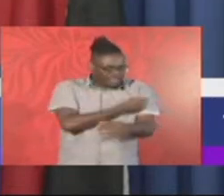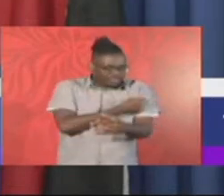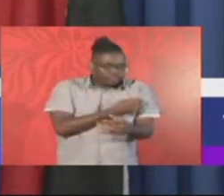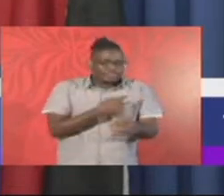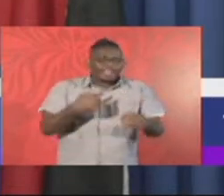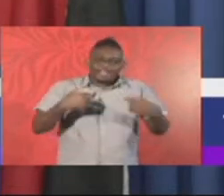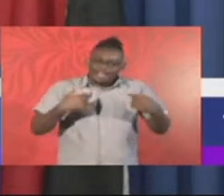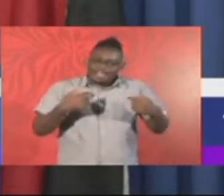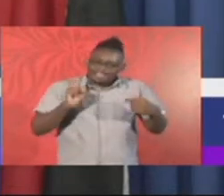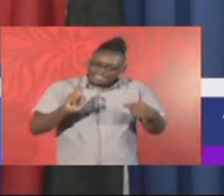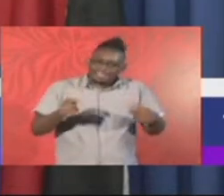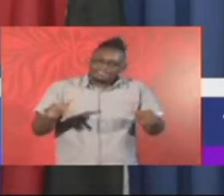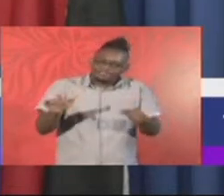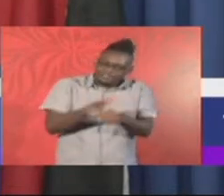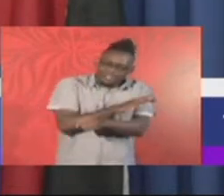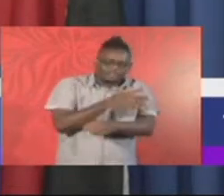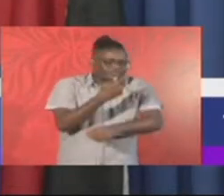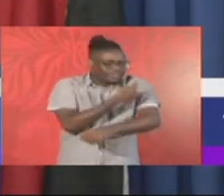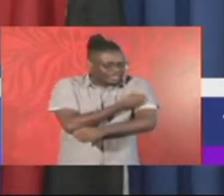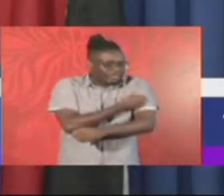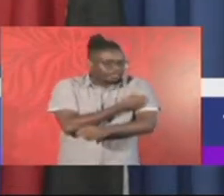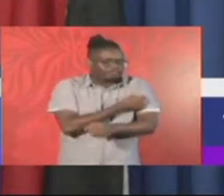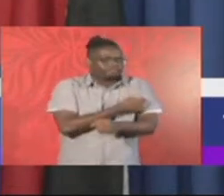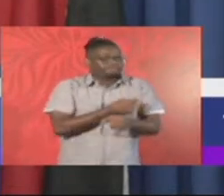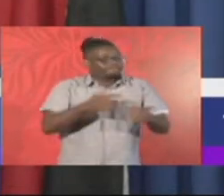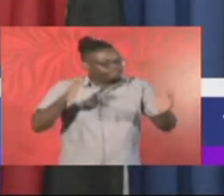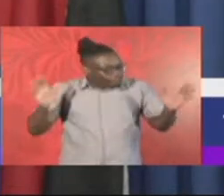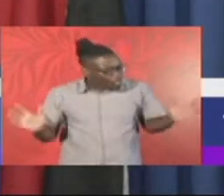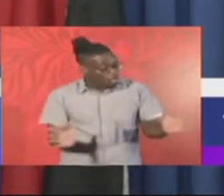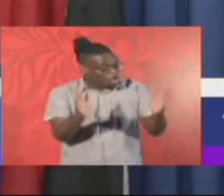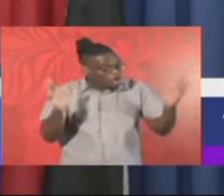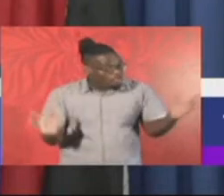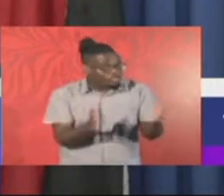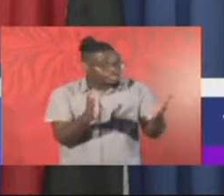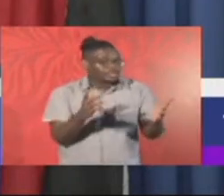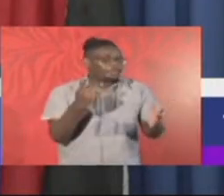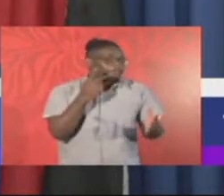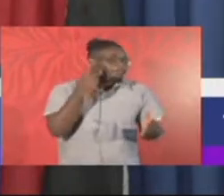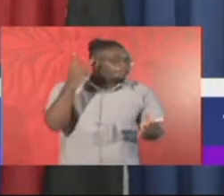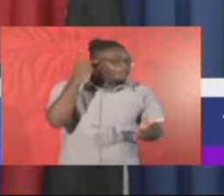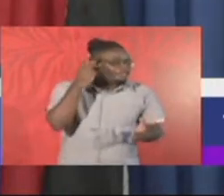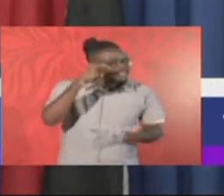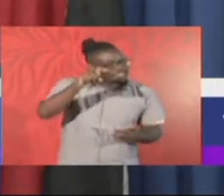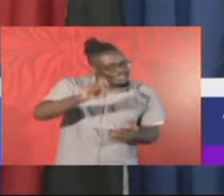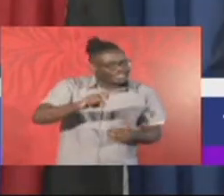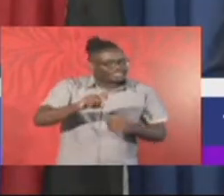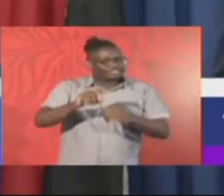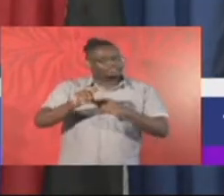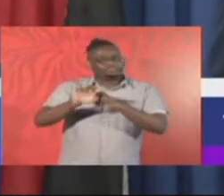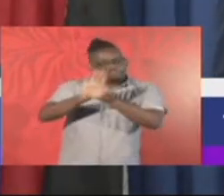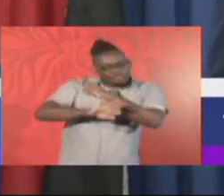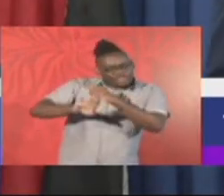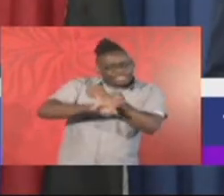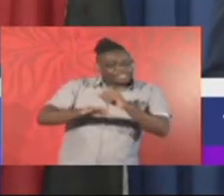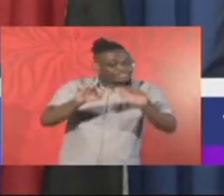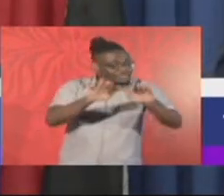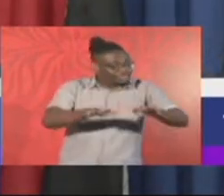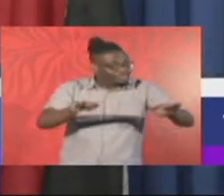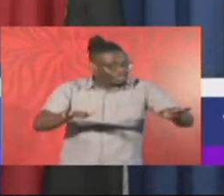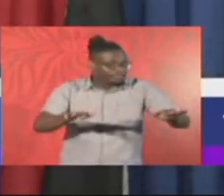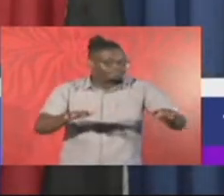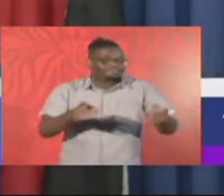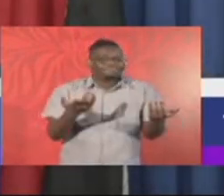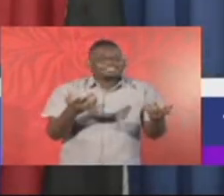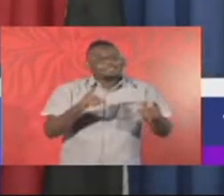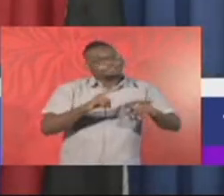it's not because we have not been appealing and imploring parents to do that for more reasons than one. And the same thing